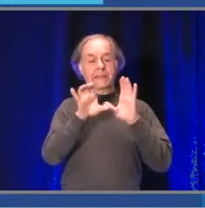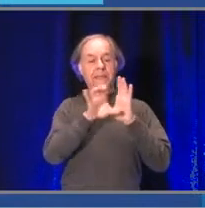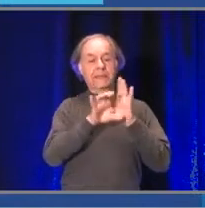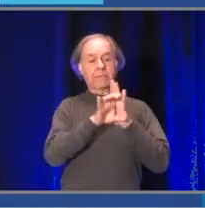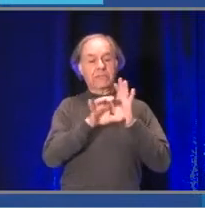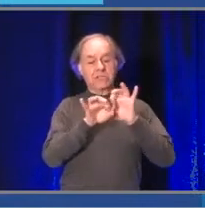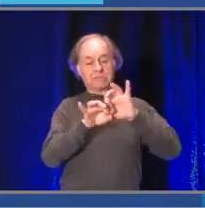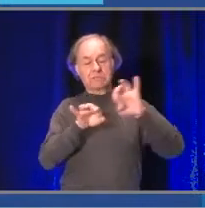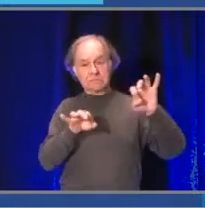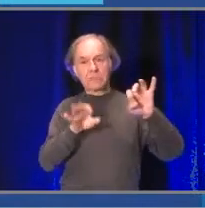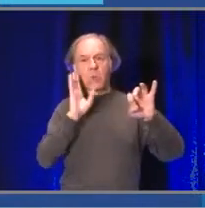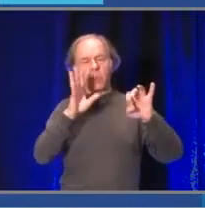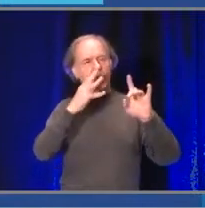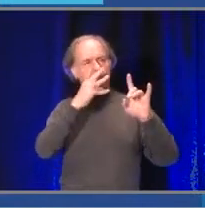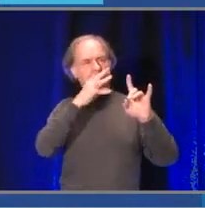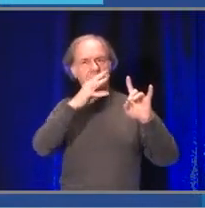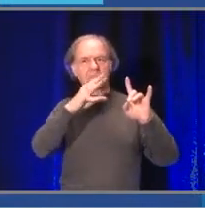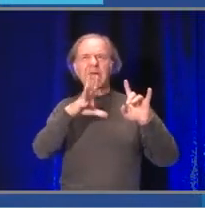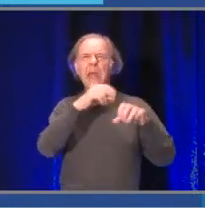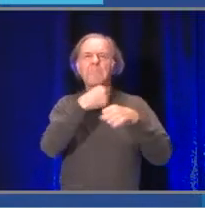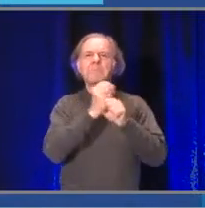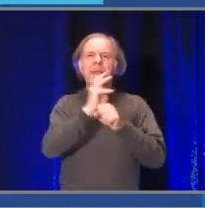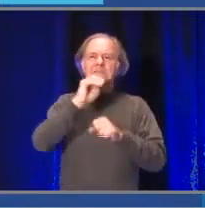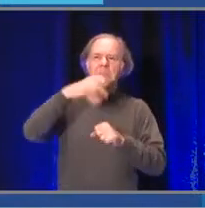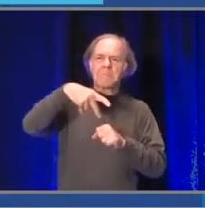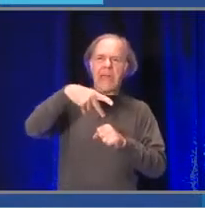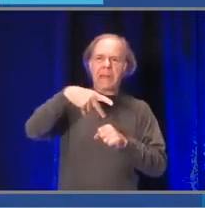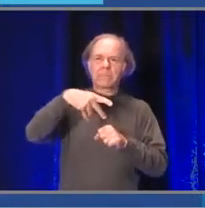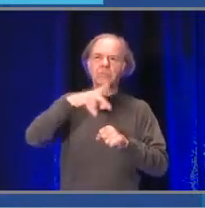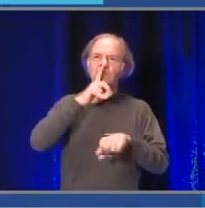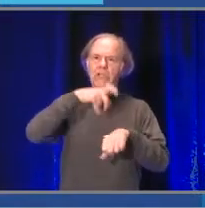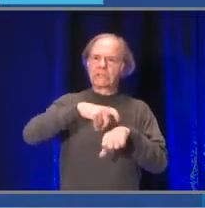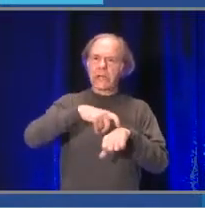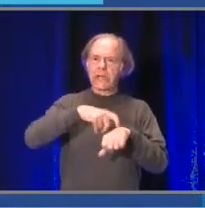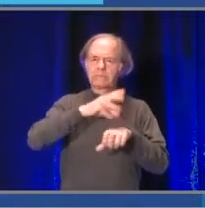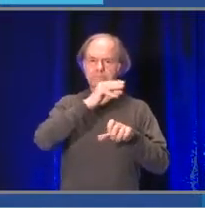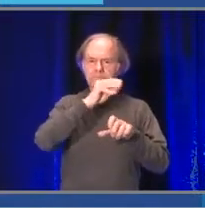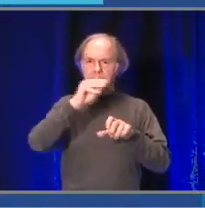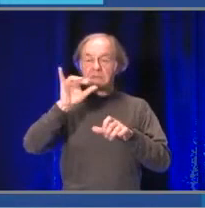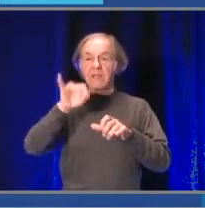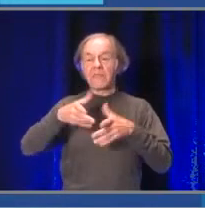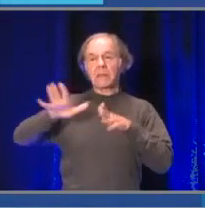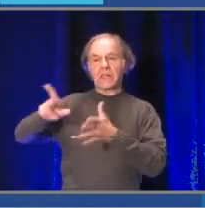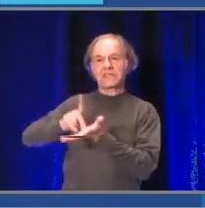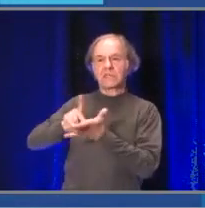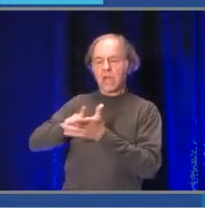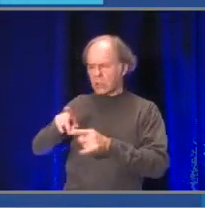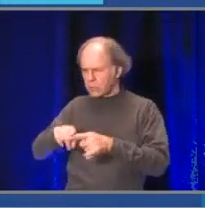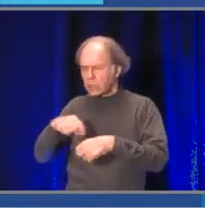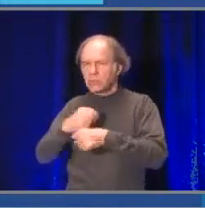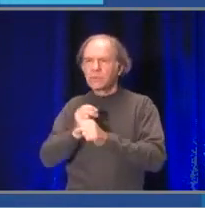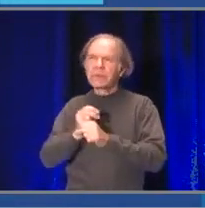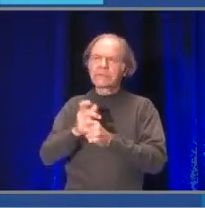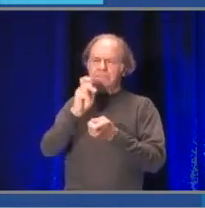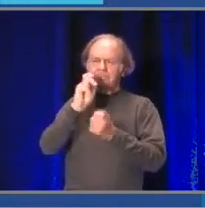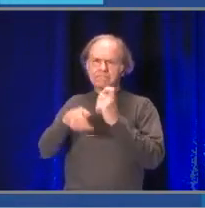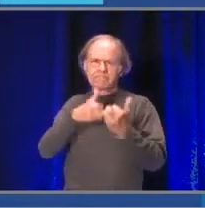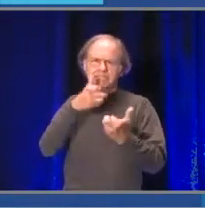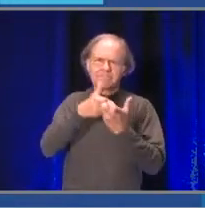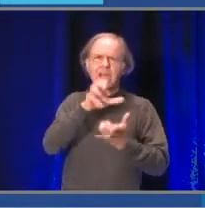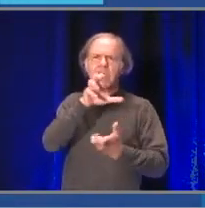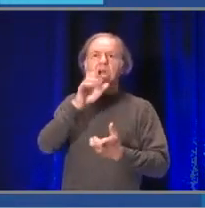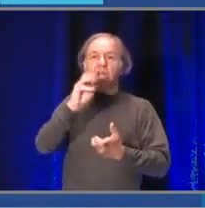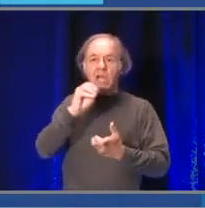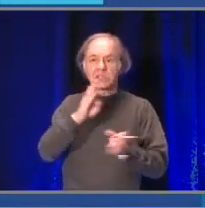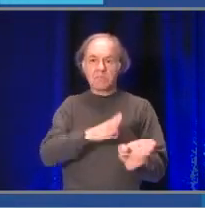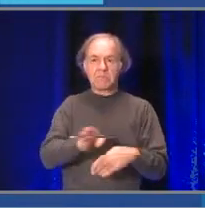transducer maps the morphology of the prostate gland in real time. This allows the physician to create a customized plan for